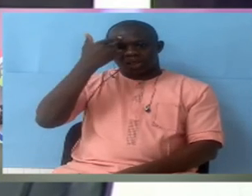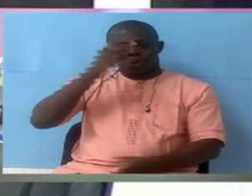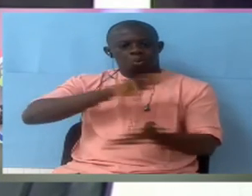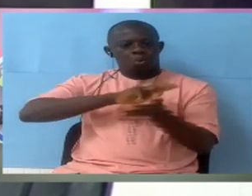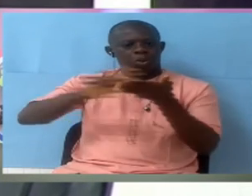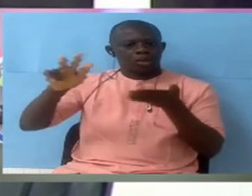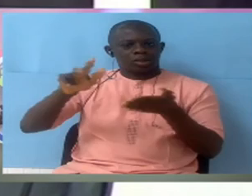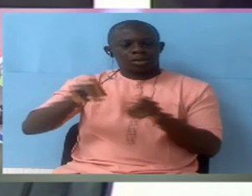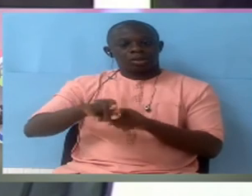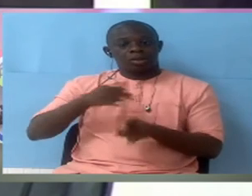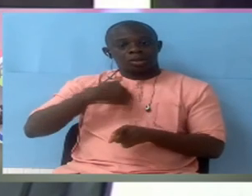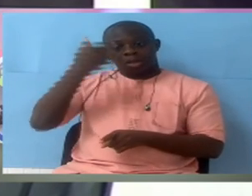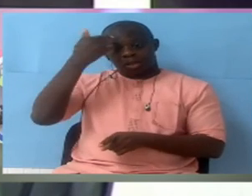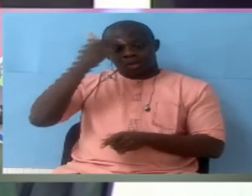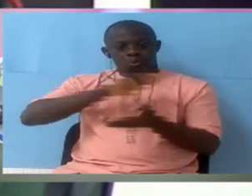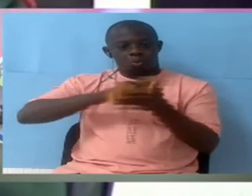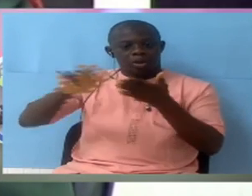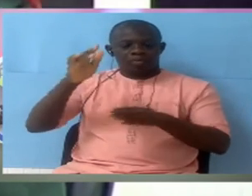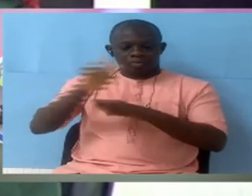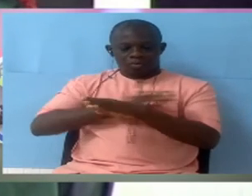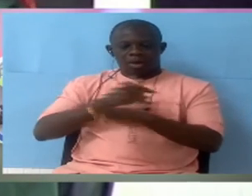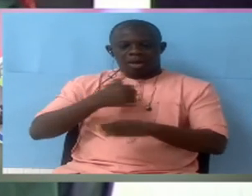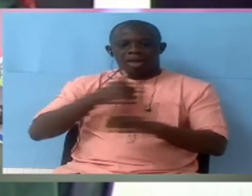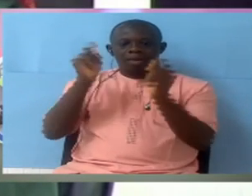a week before I see the doctor.